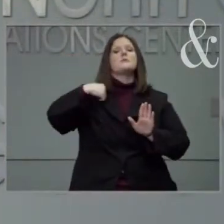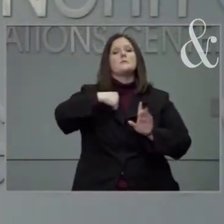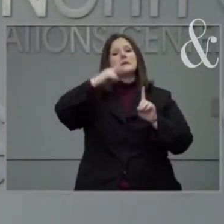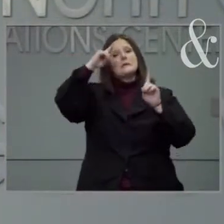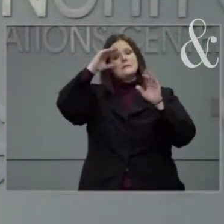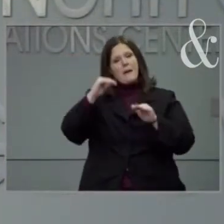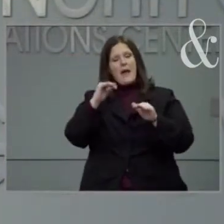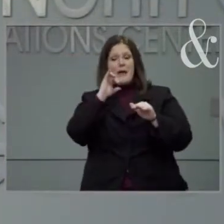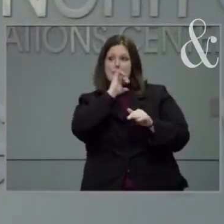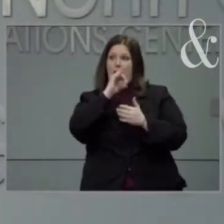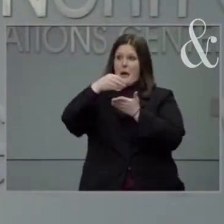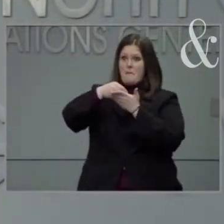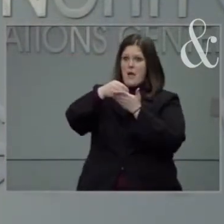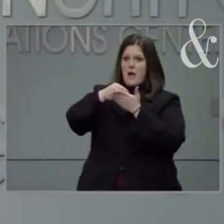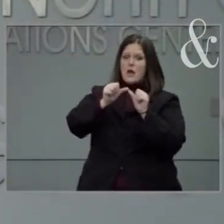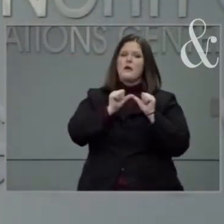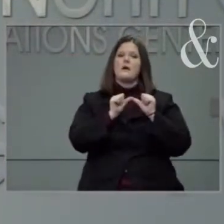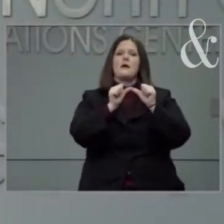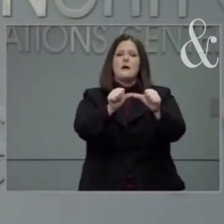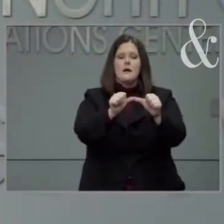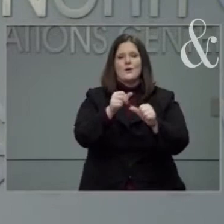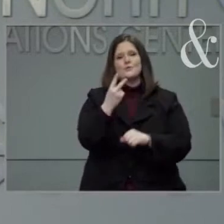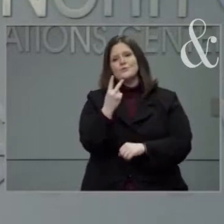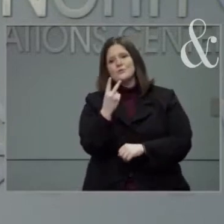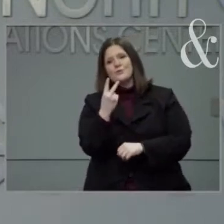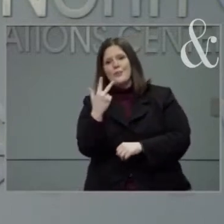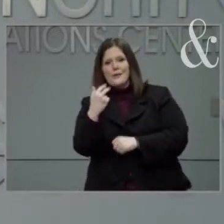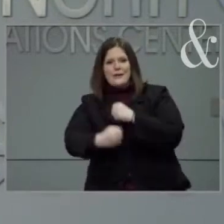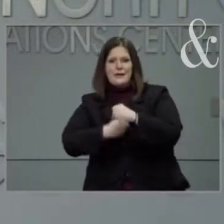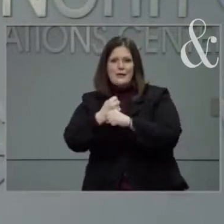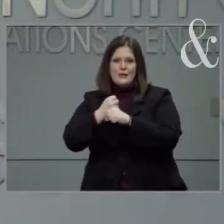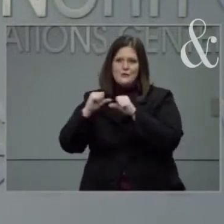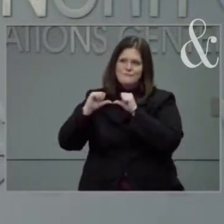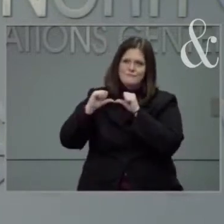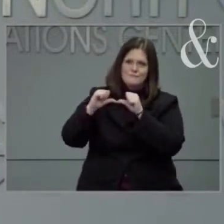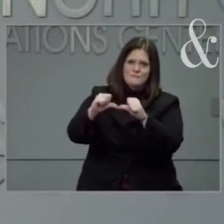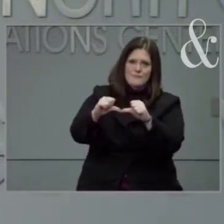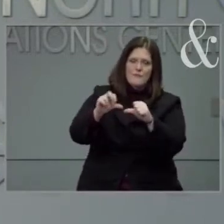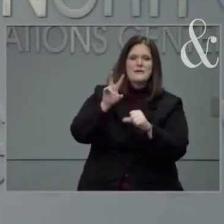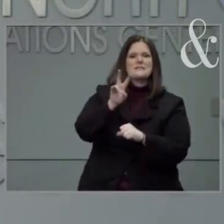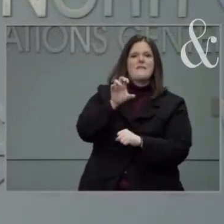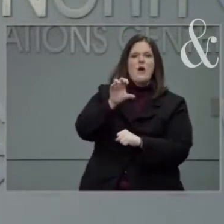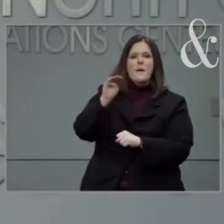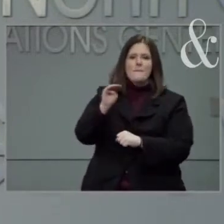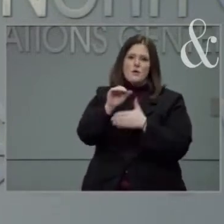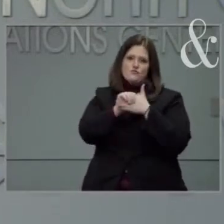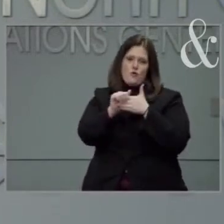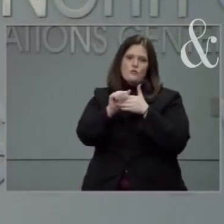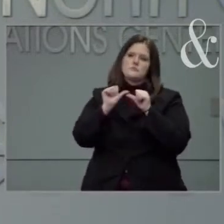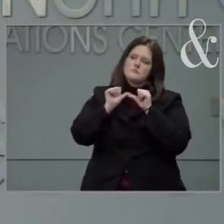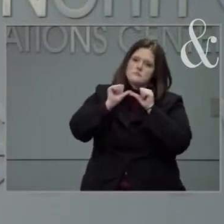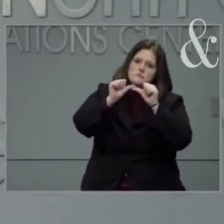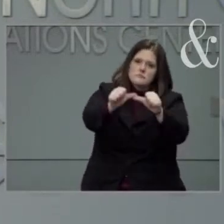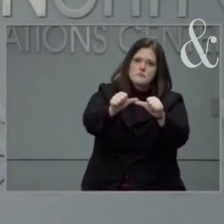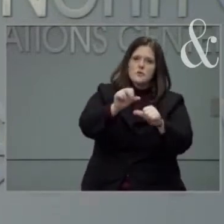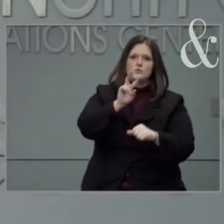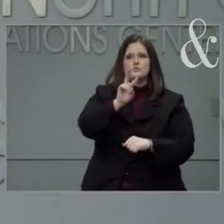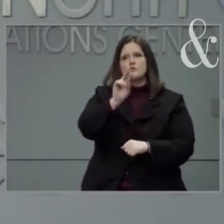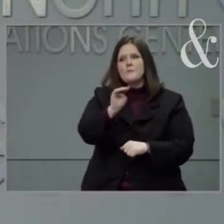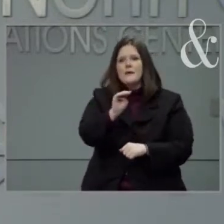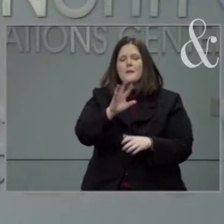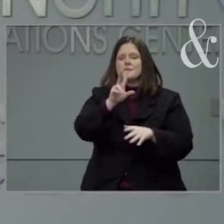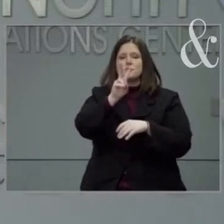2 or 3 years. And so that $700 million would be spent over the next 2 or 3 years in administering